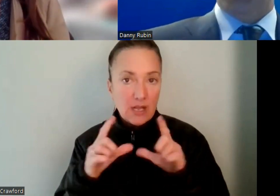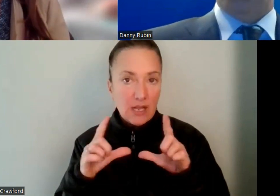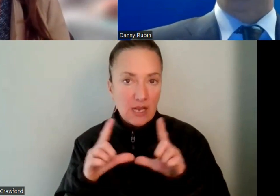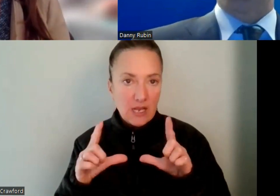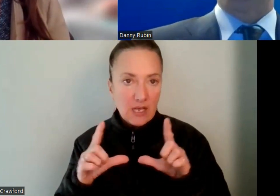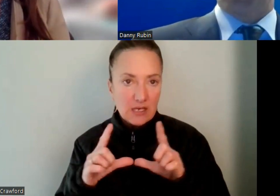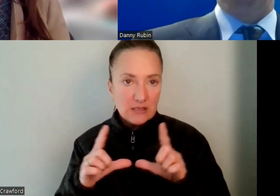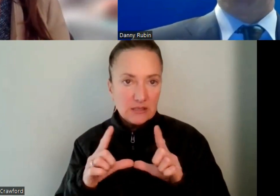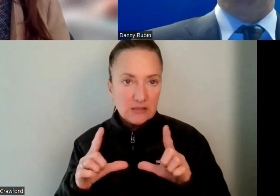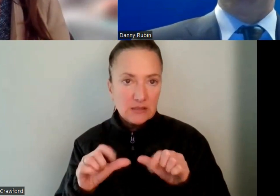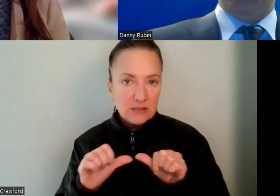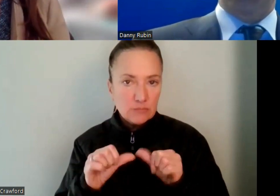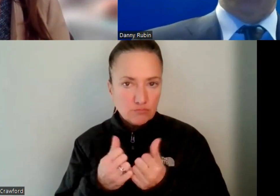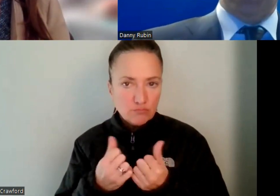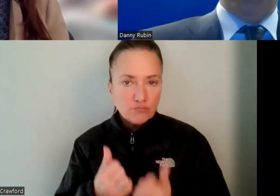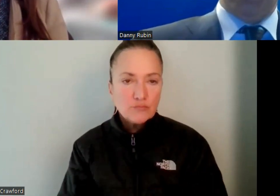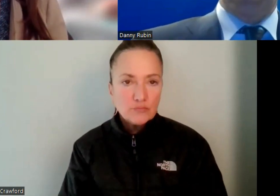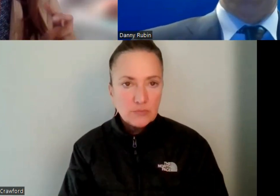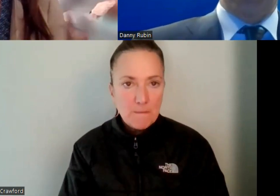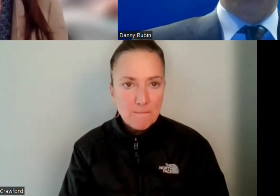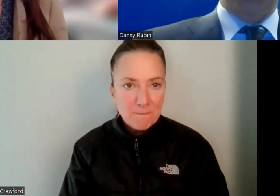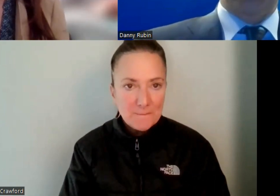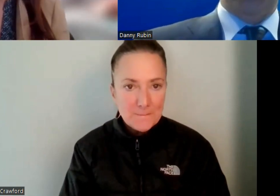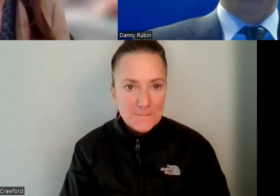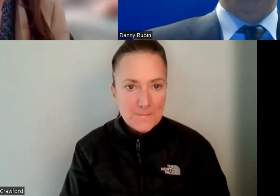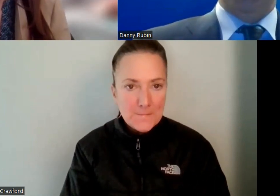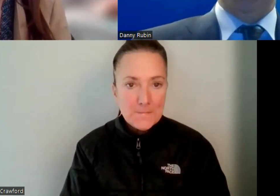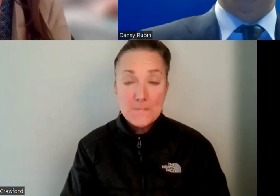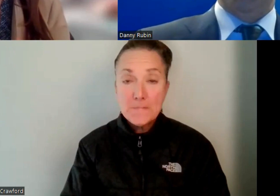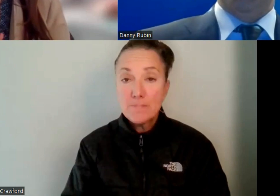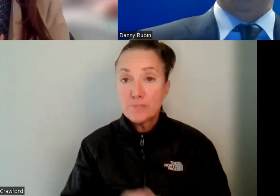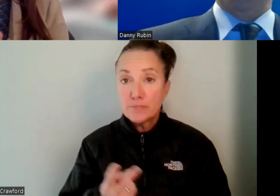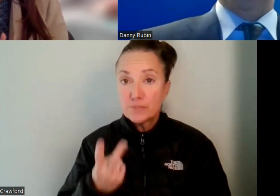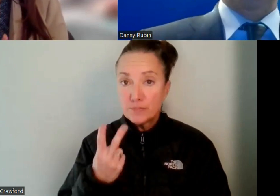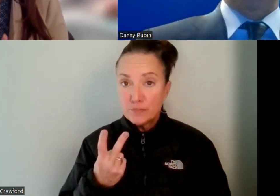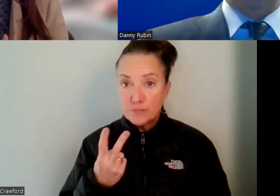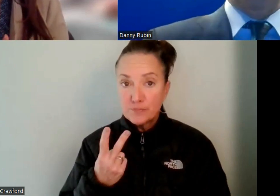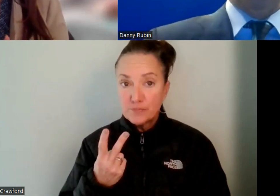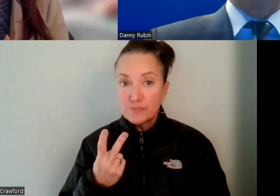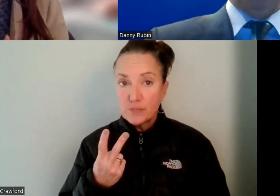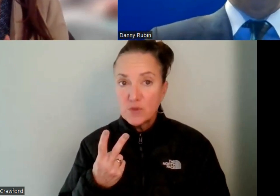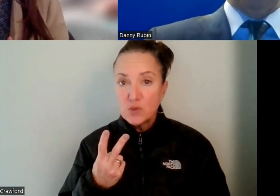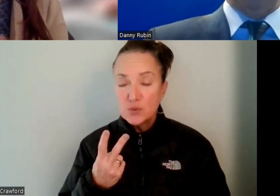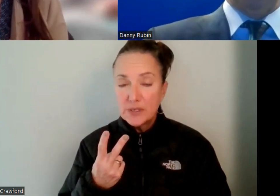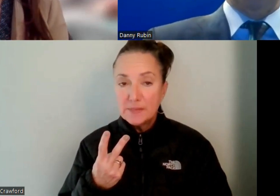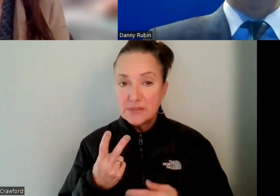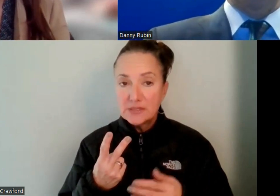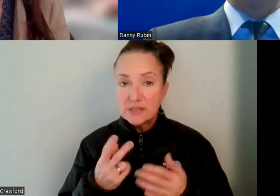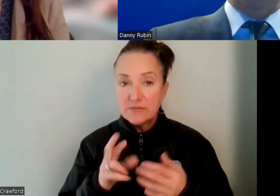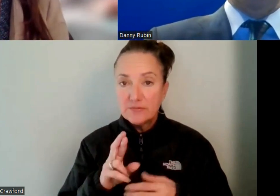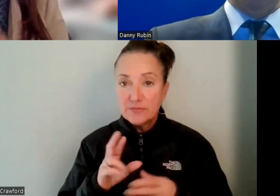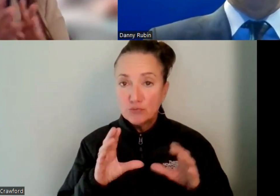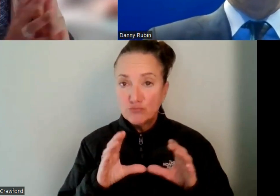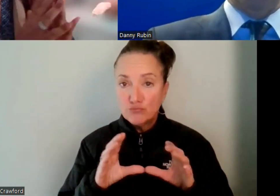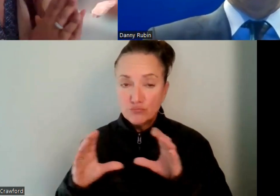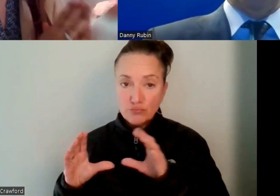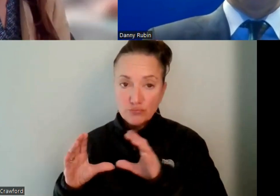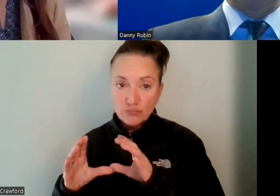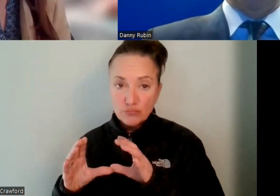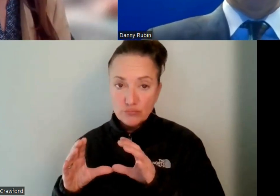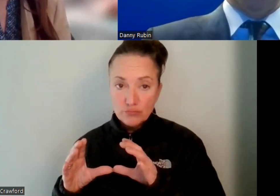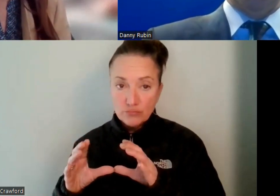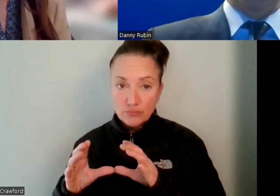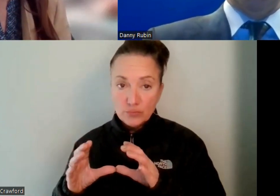National Um, Healthcare Association. yeah, and there are two types of pharmacy technician certifications. One of them